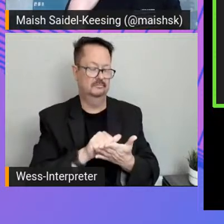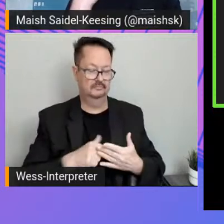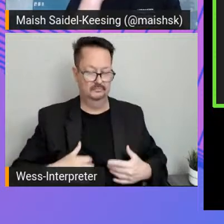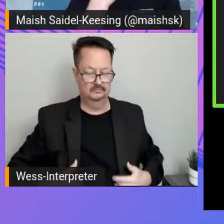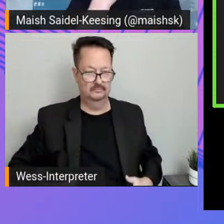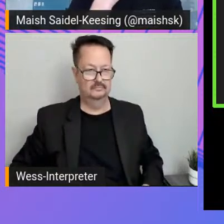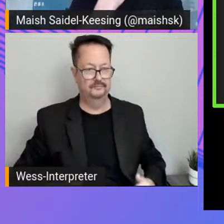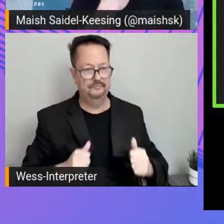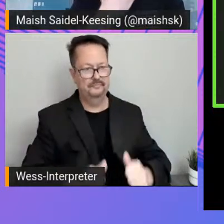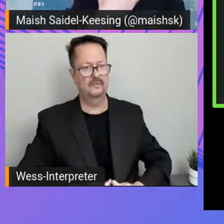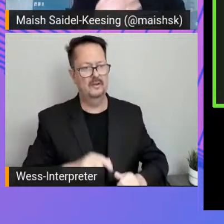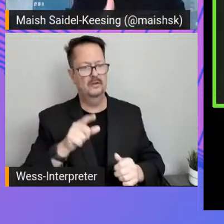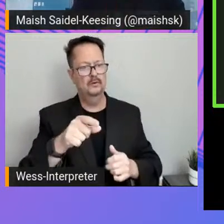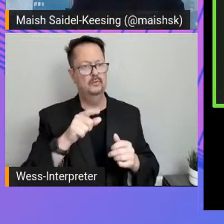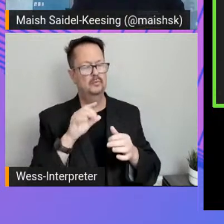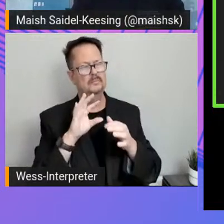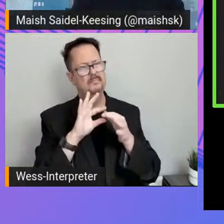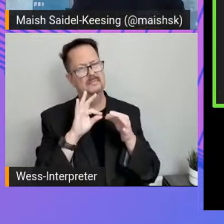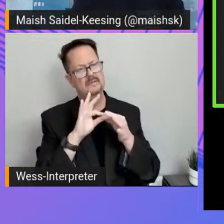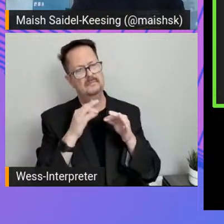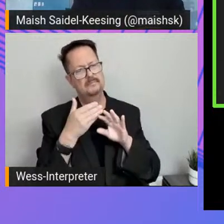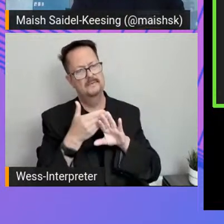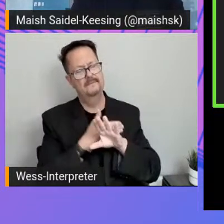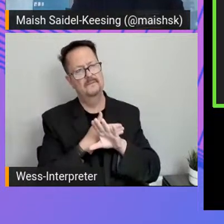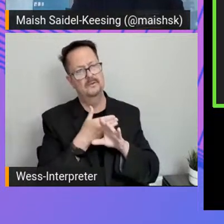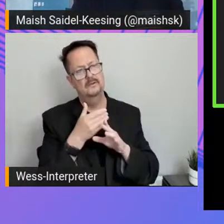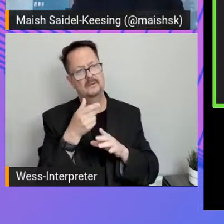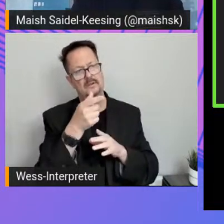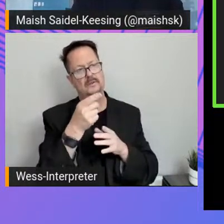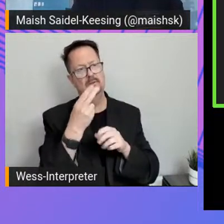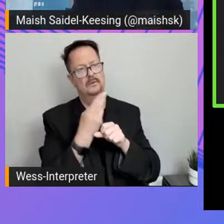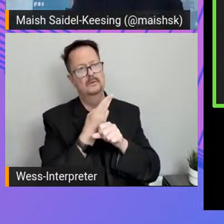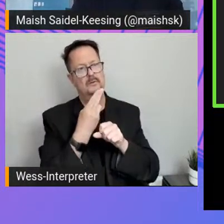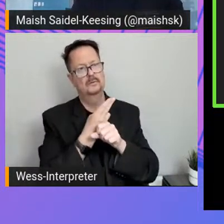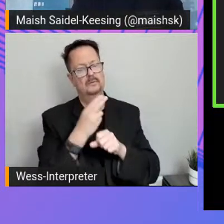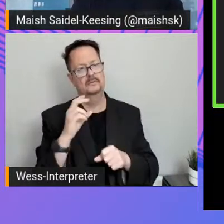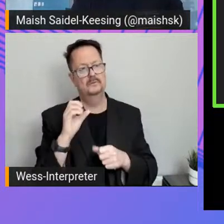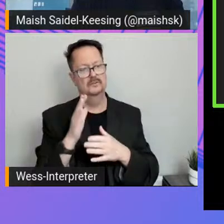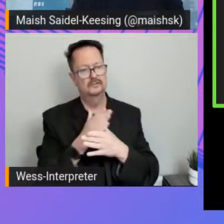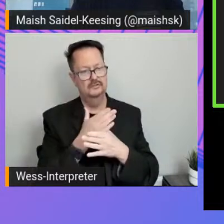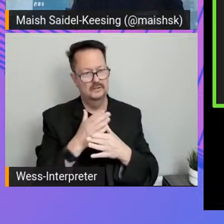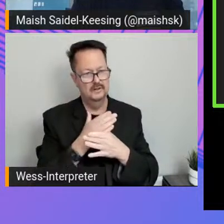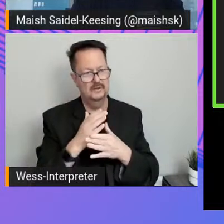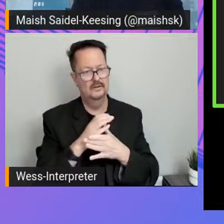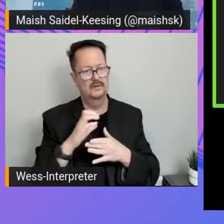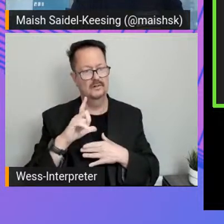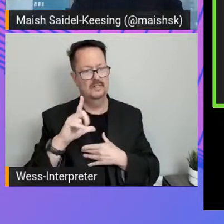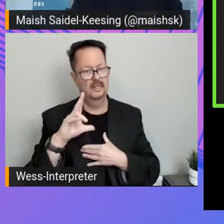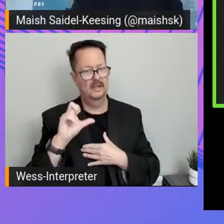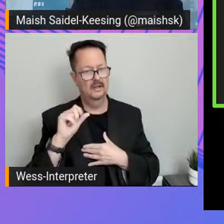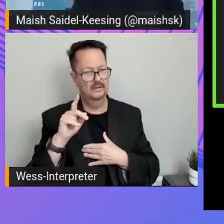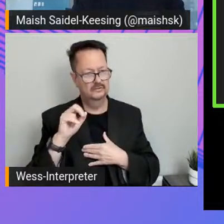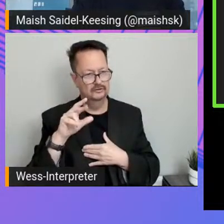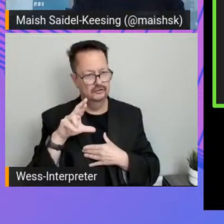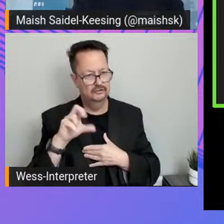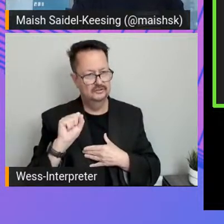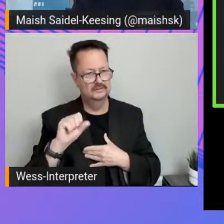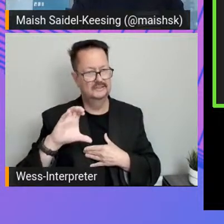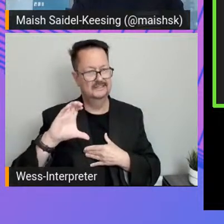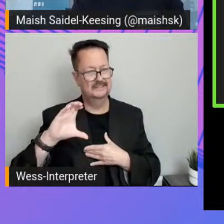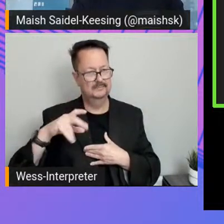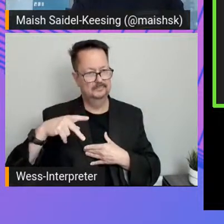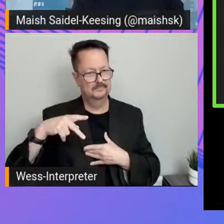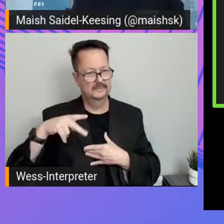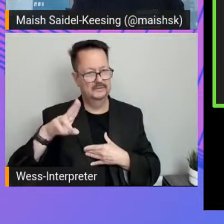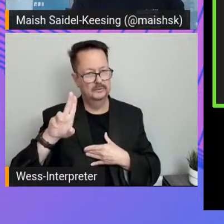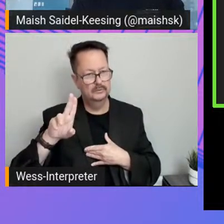You mentioned before in the beginning of the session the fact of you're using kind of shared clusters, CPU focused tasks, memory focused